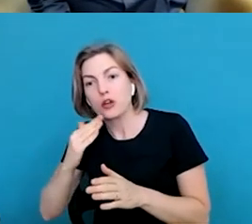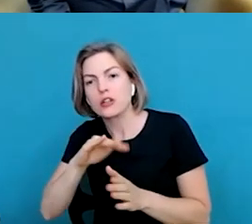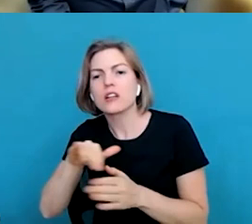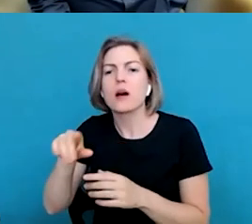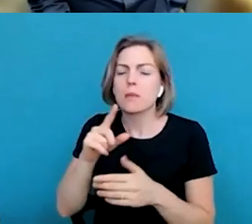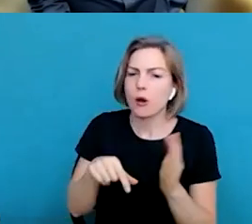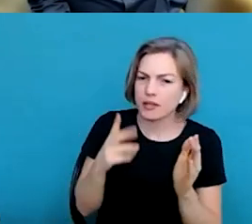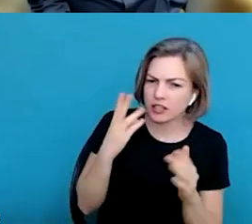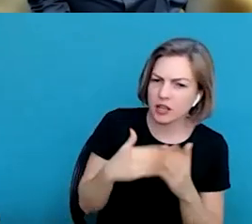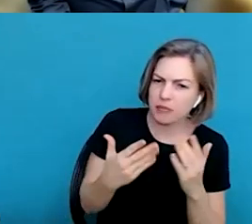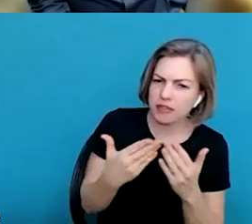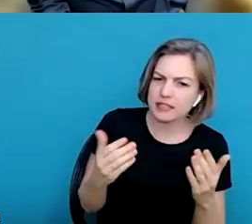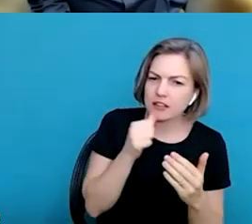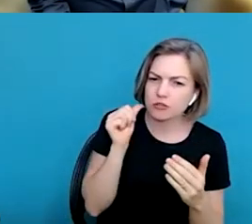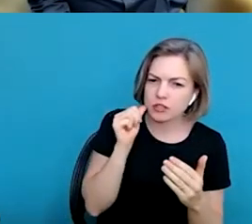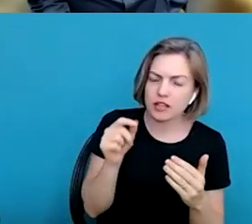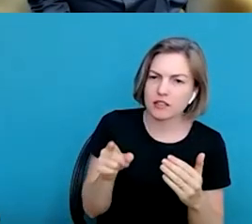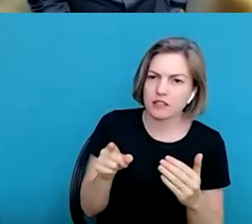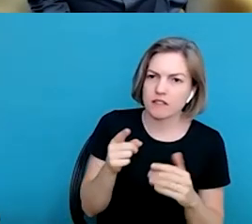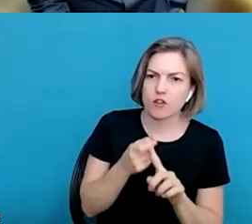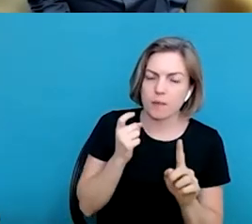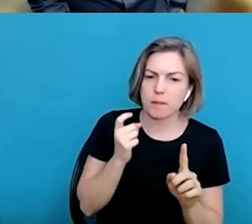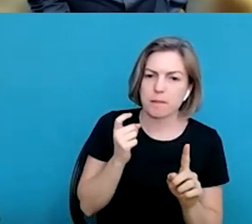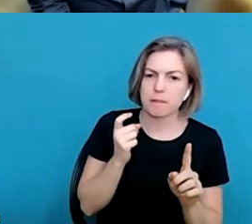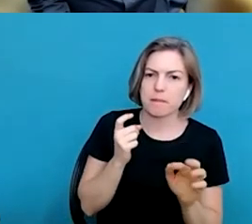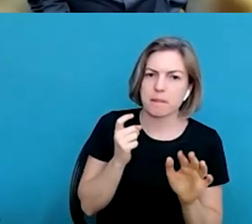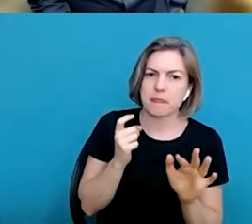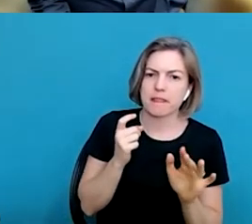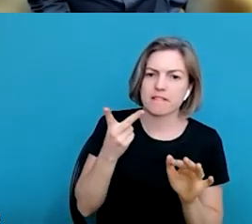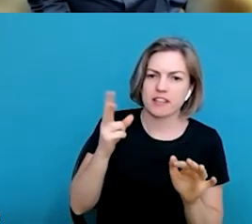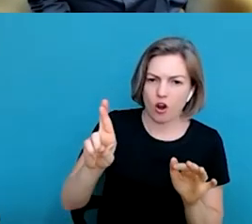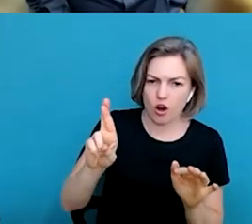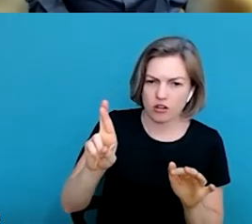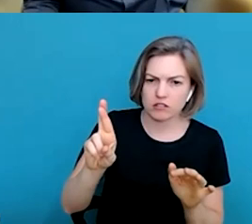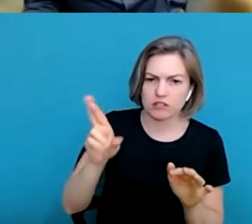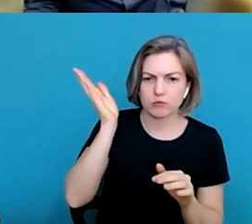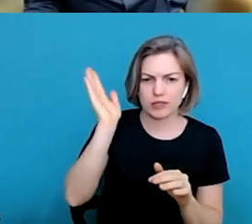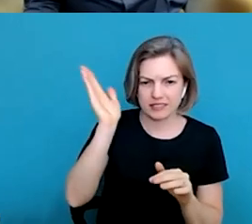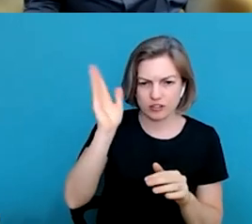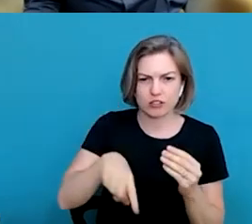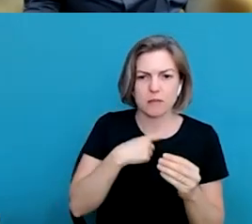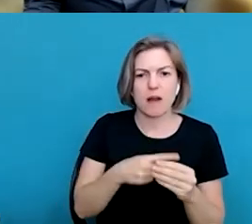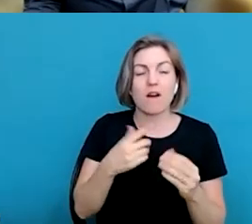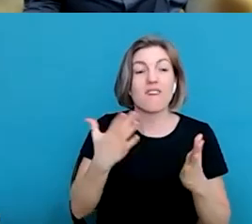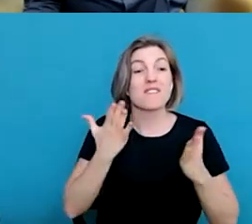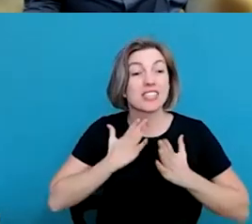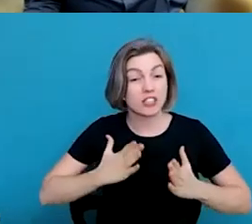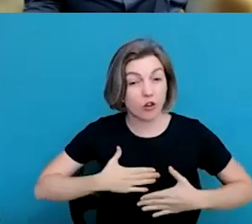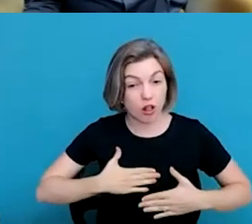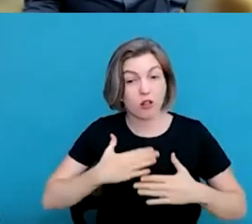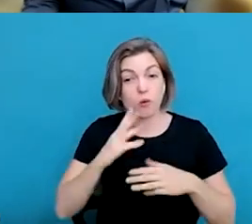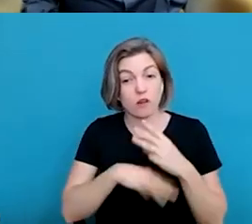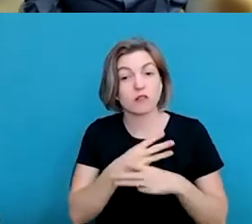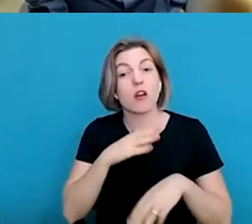things yesterday from the VR presentations about physical worlds, and on the